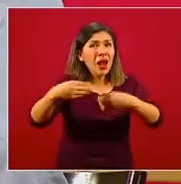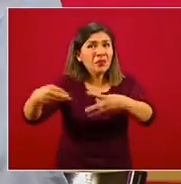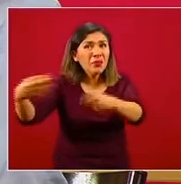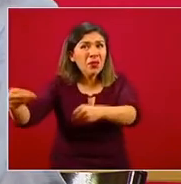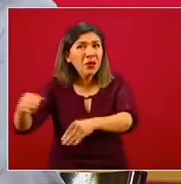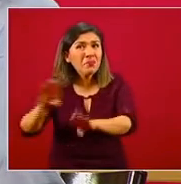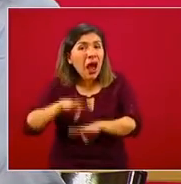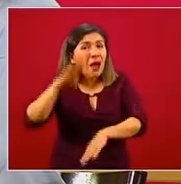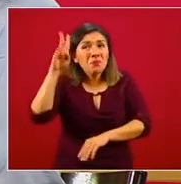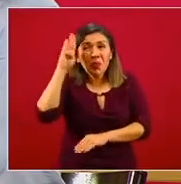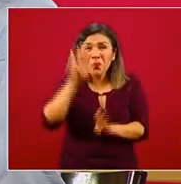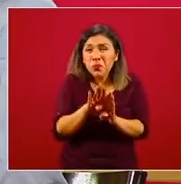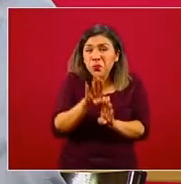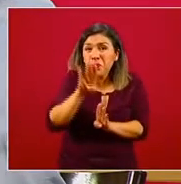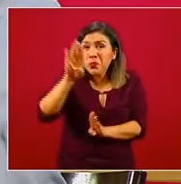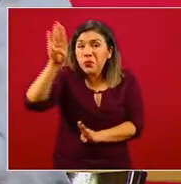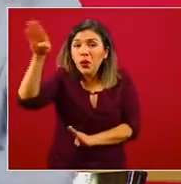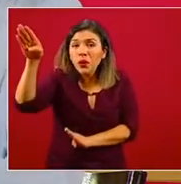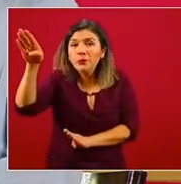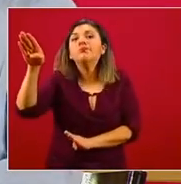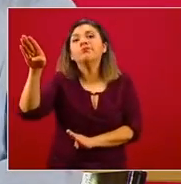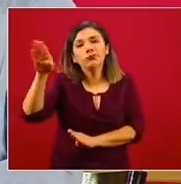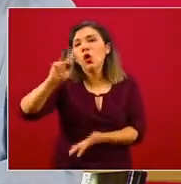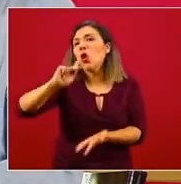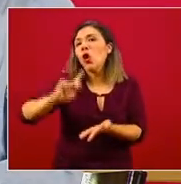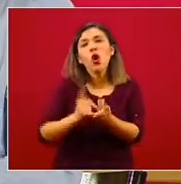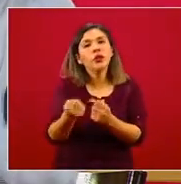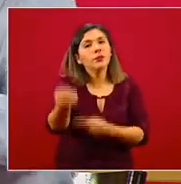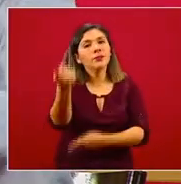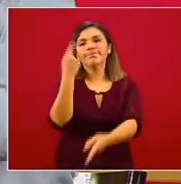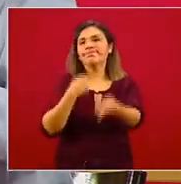moment we still detecting